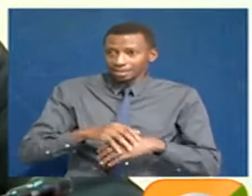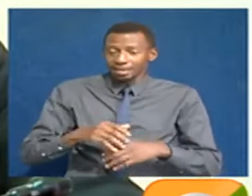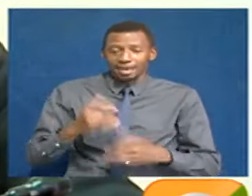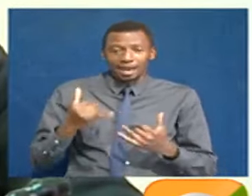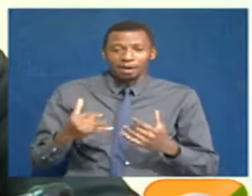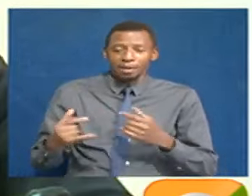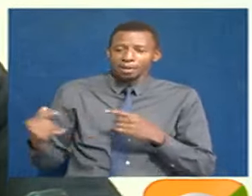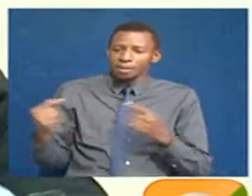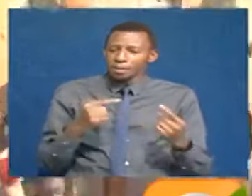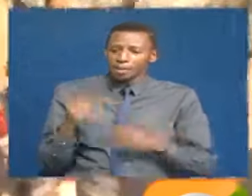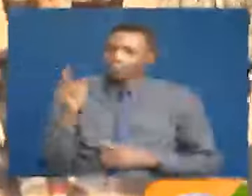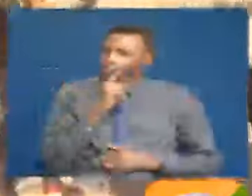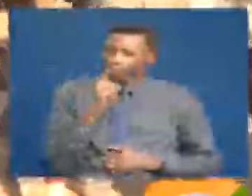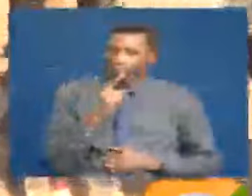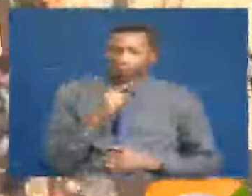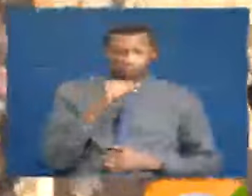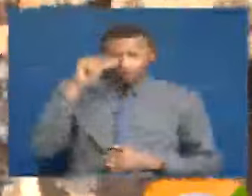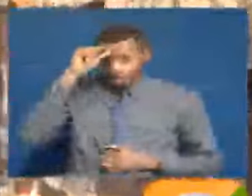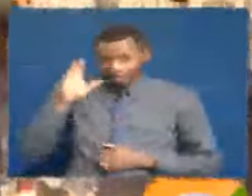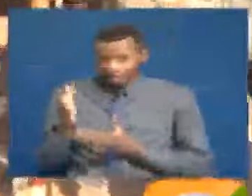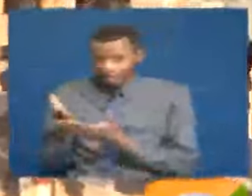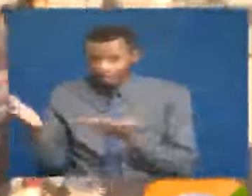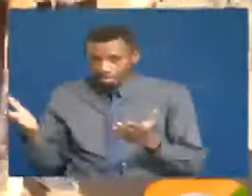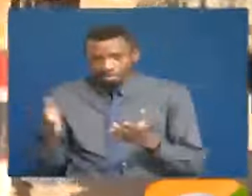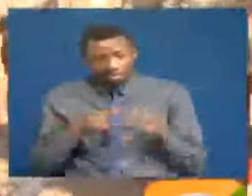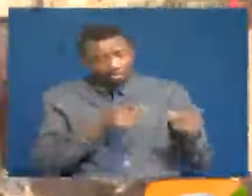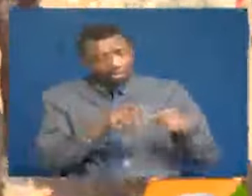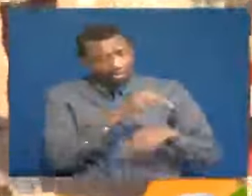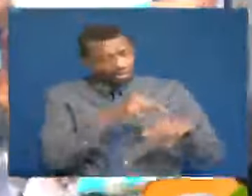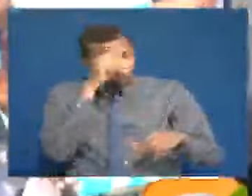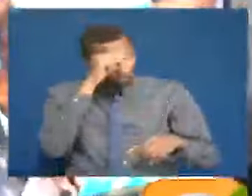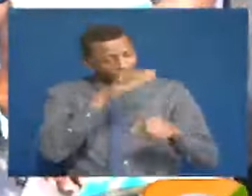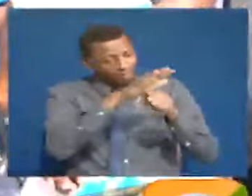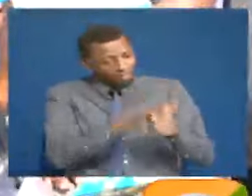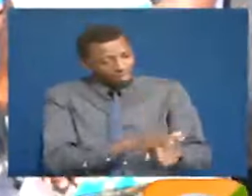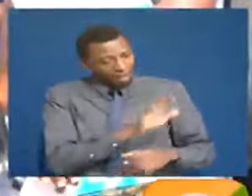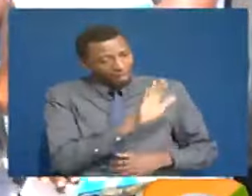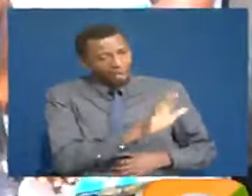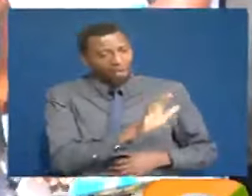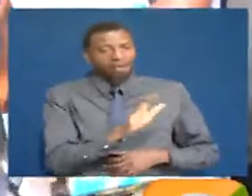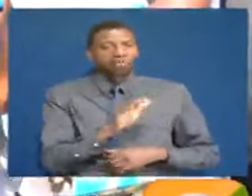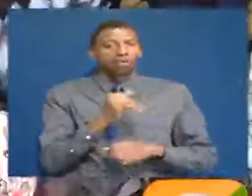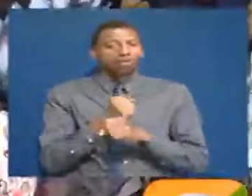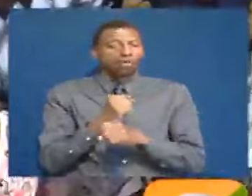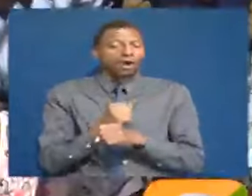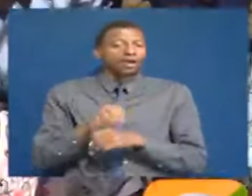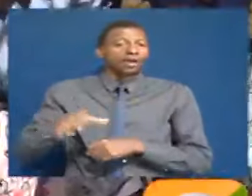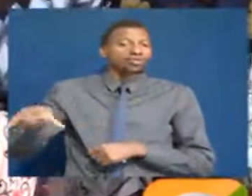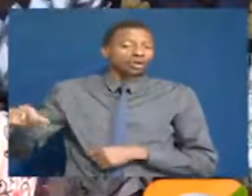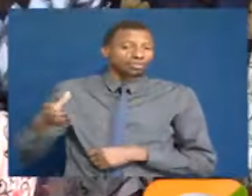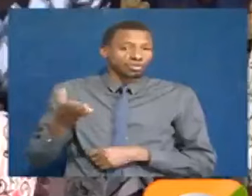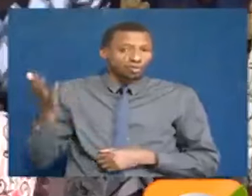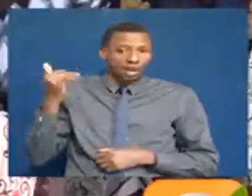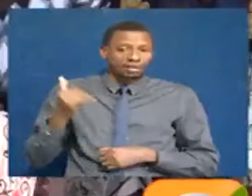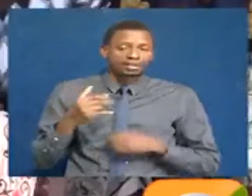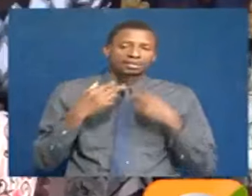are accusing the national government of undermining county operations by failing to devolve all necessary functions, hindering